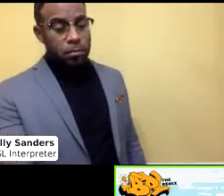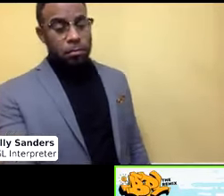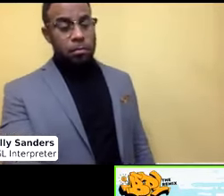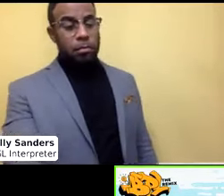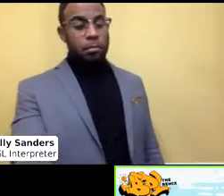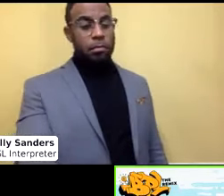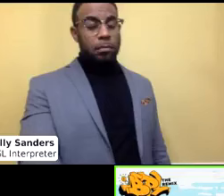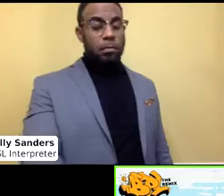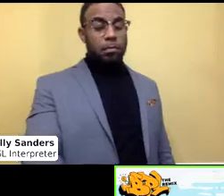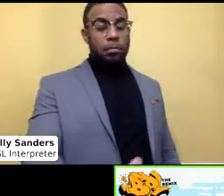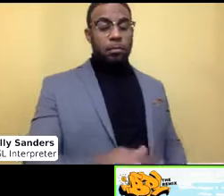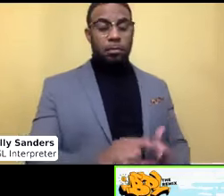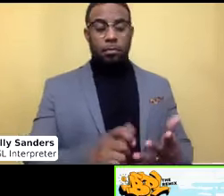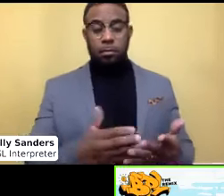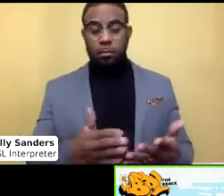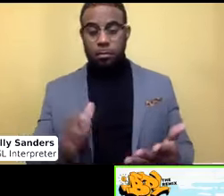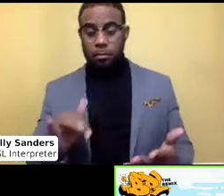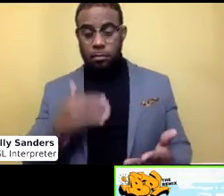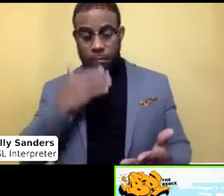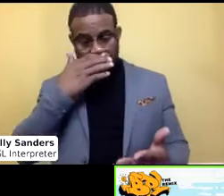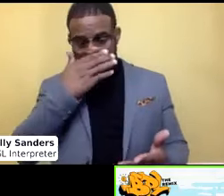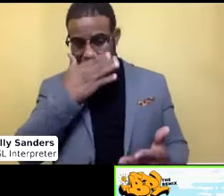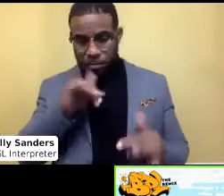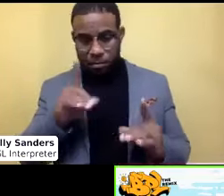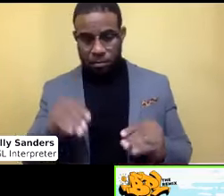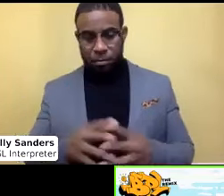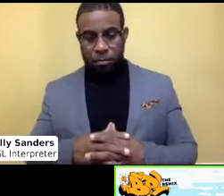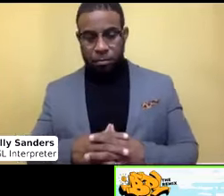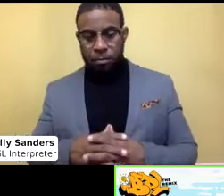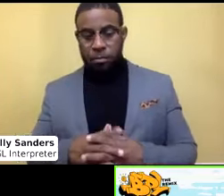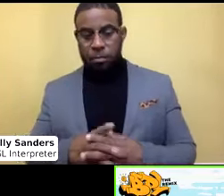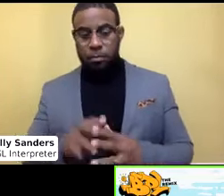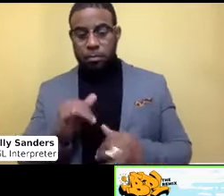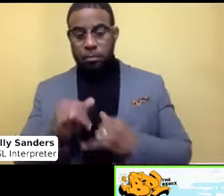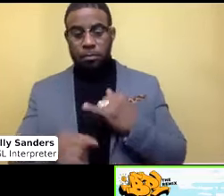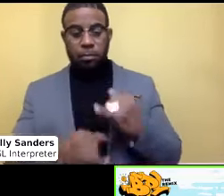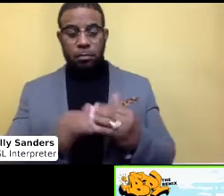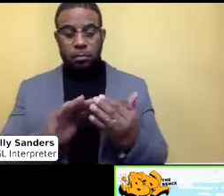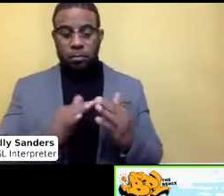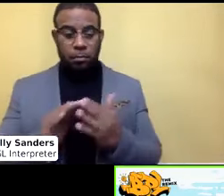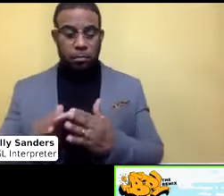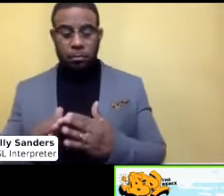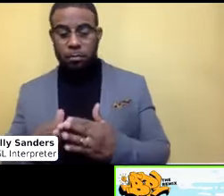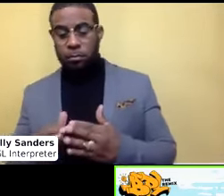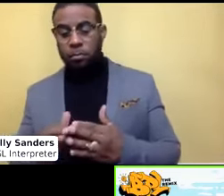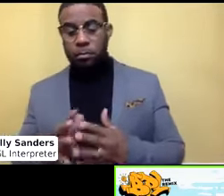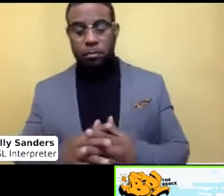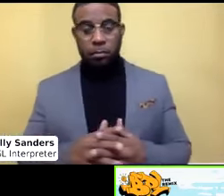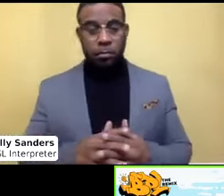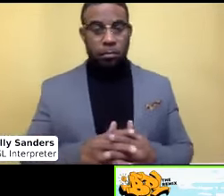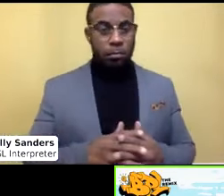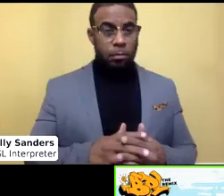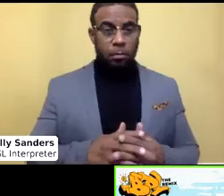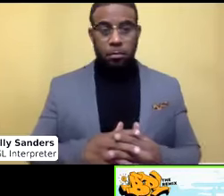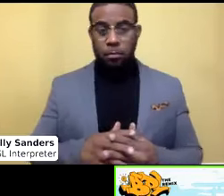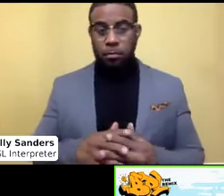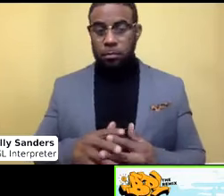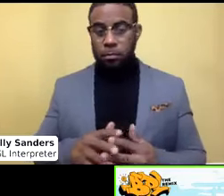the things that we can do, the international community, not